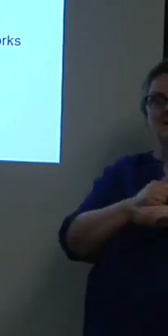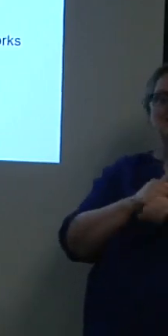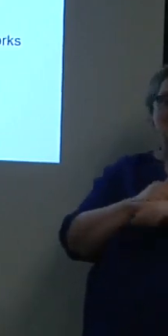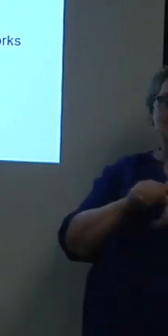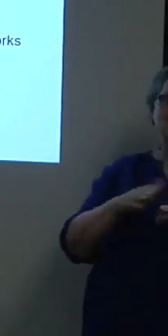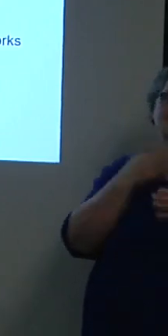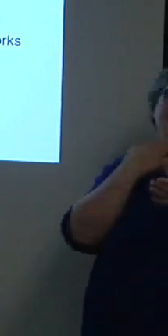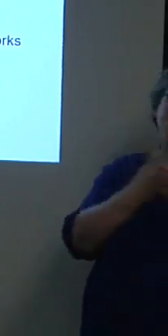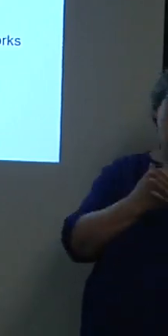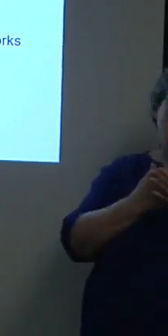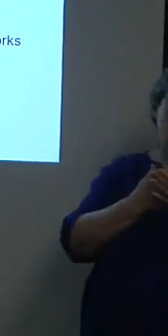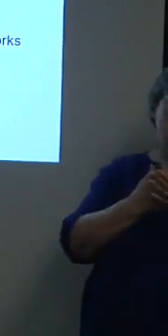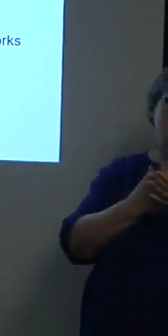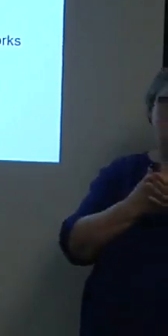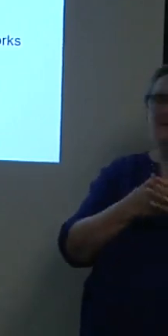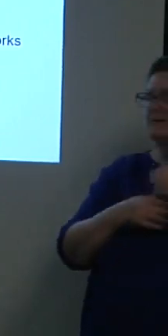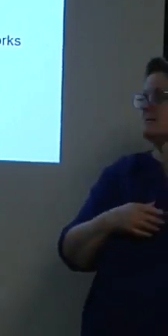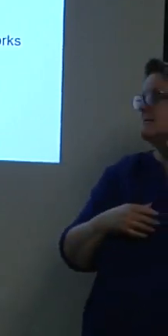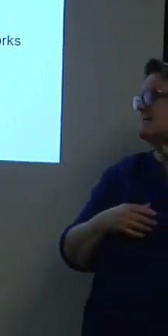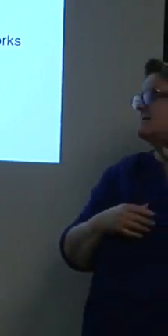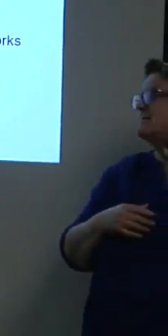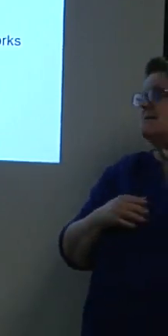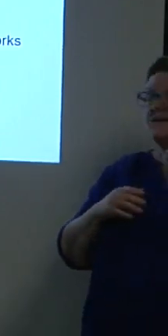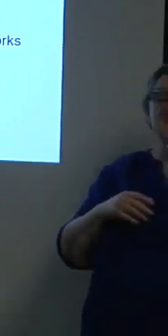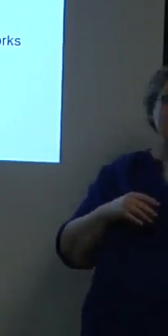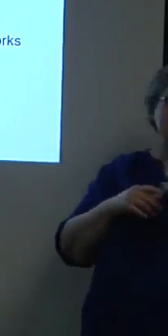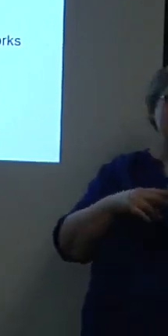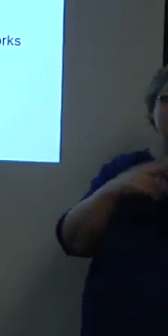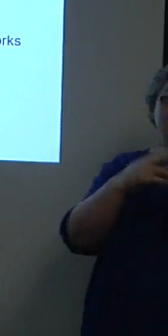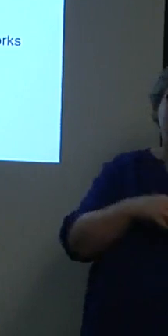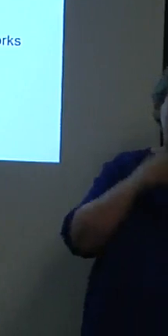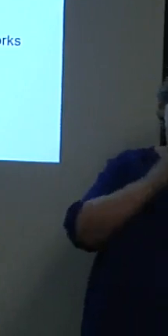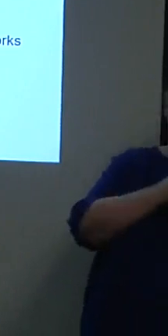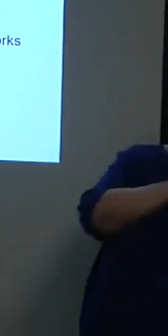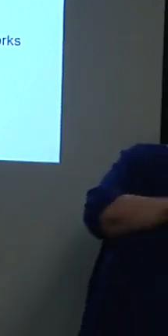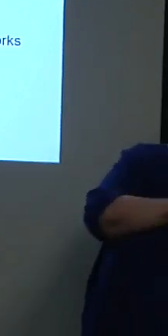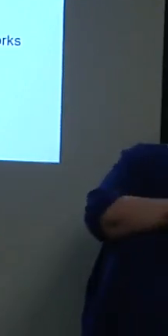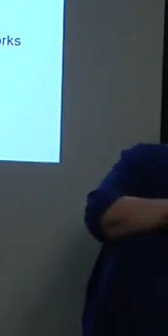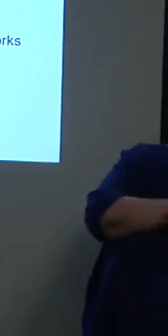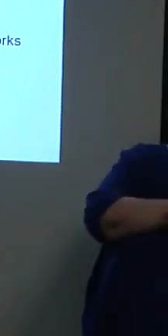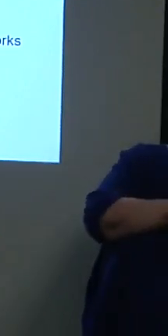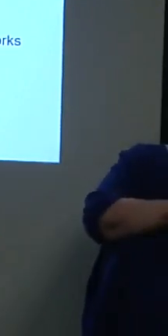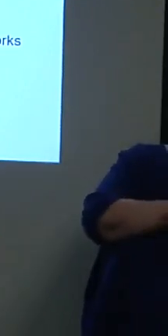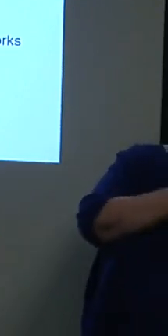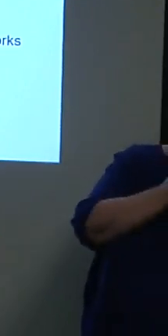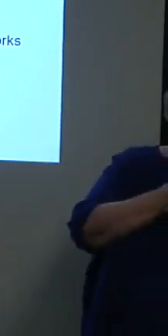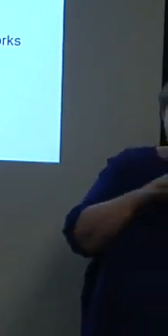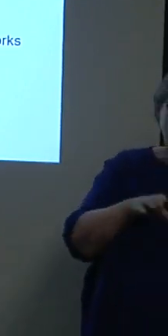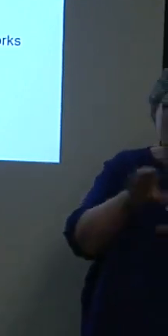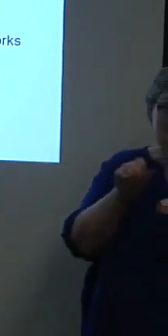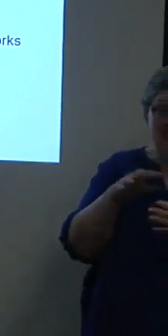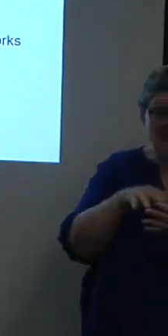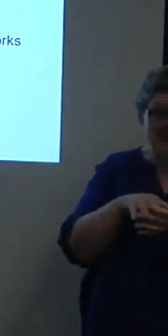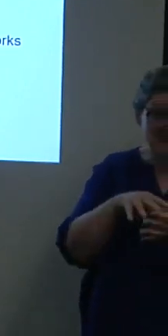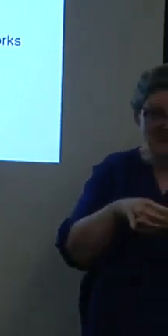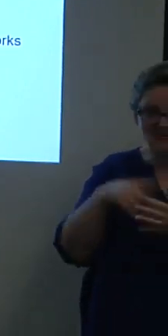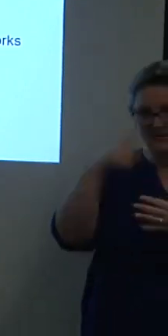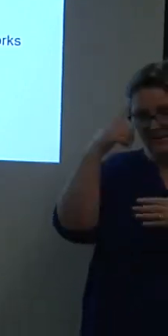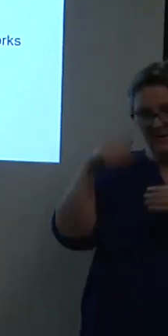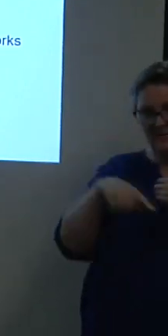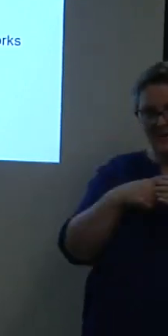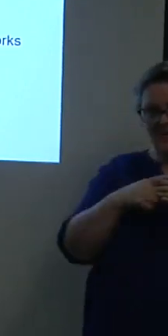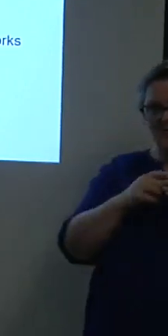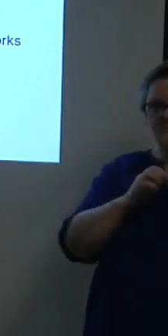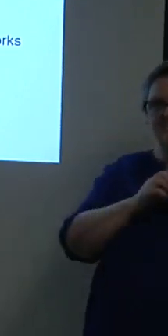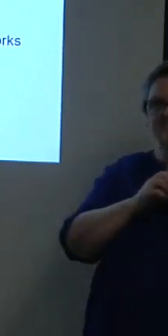go well for everybody, right? So if you set it up where they need to do the reading ahead of time in order to do the case study in class, you might have to think